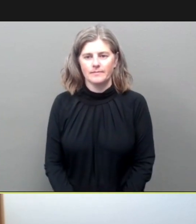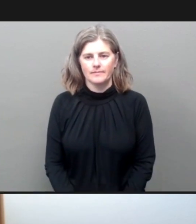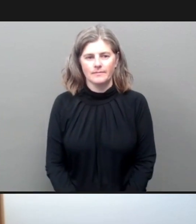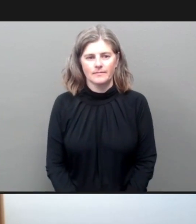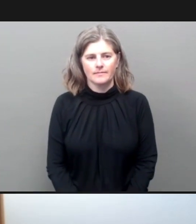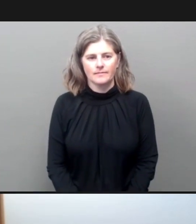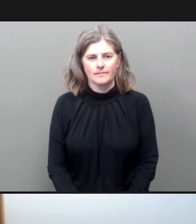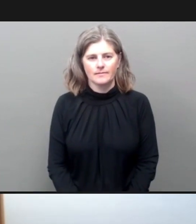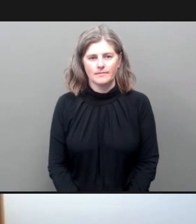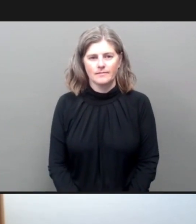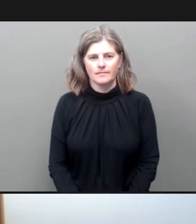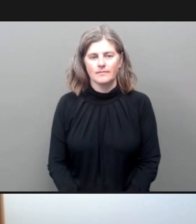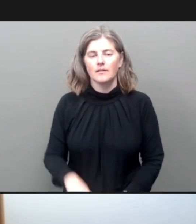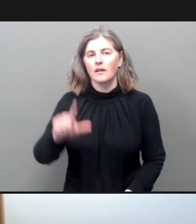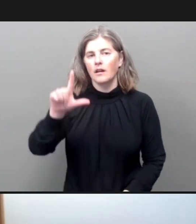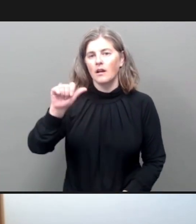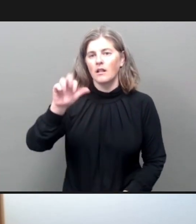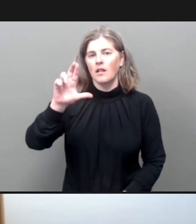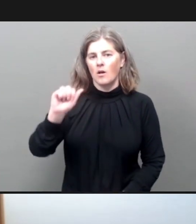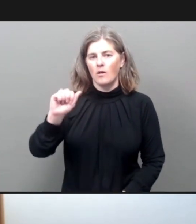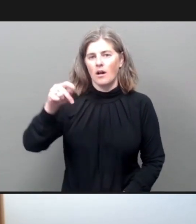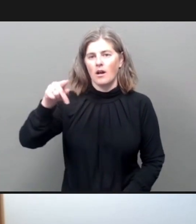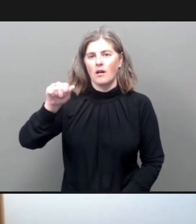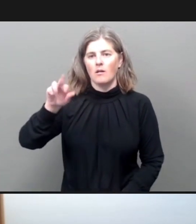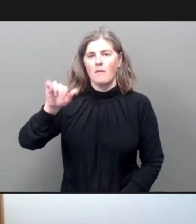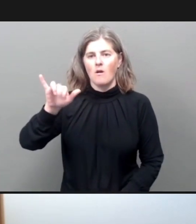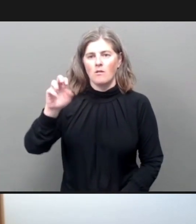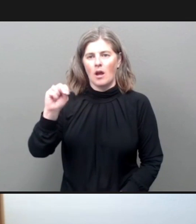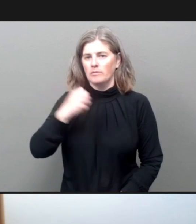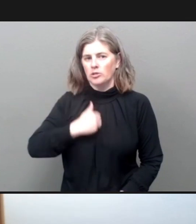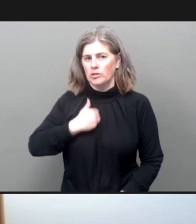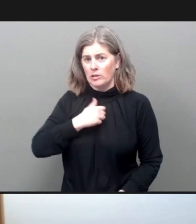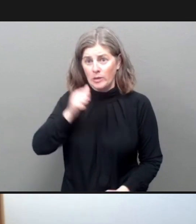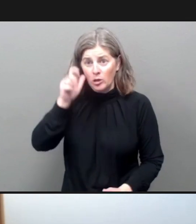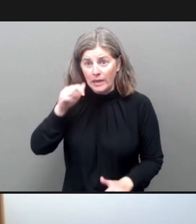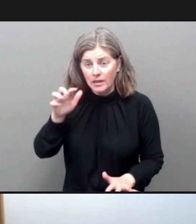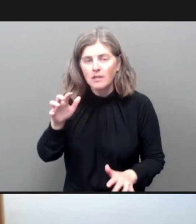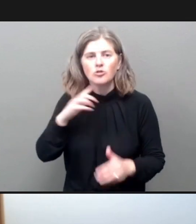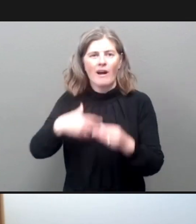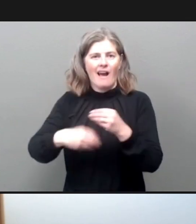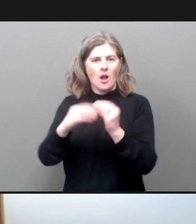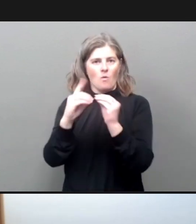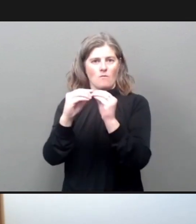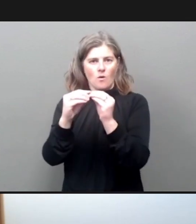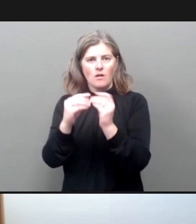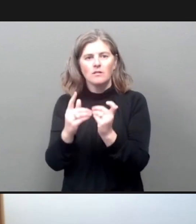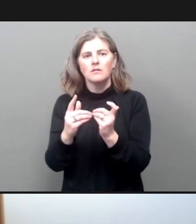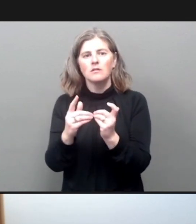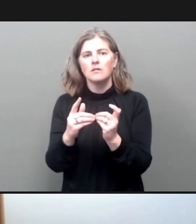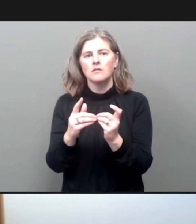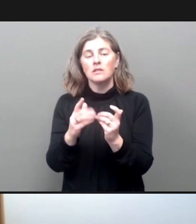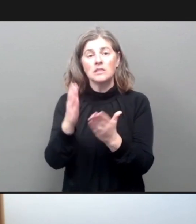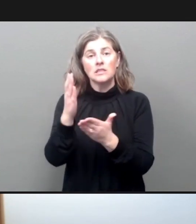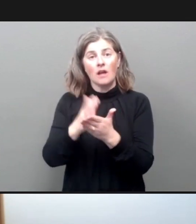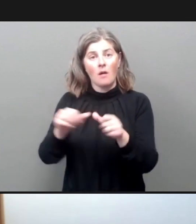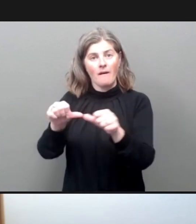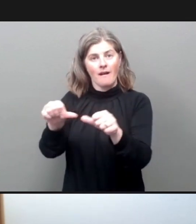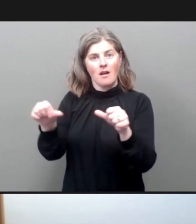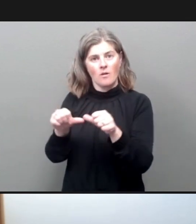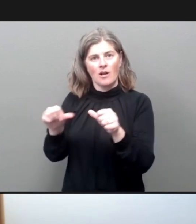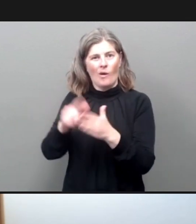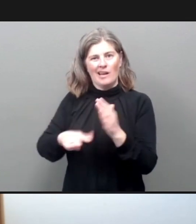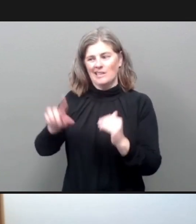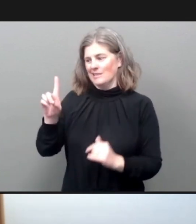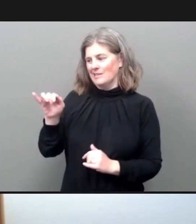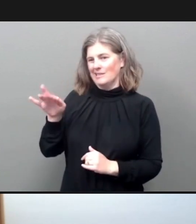Just to build on that, I also think, sorry, can you hear me? Just to build on that, I think there's certain pockets, like David was saying,